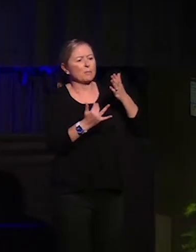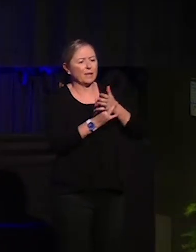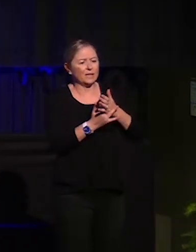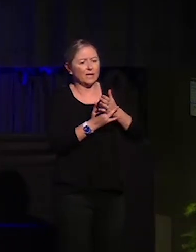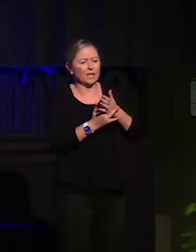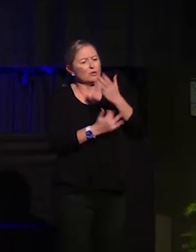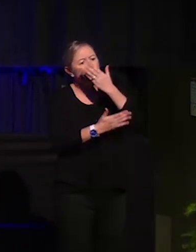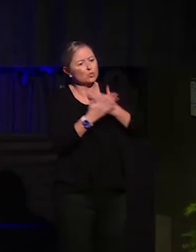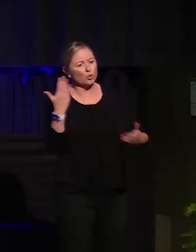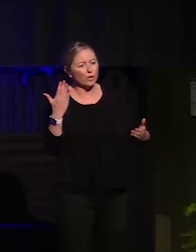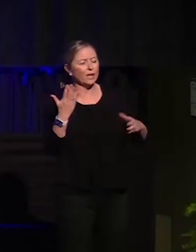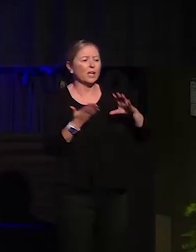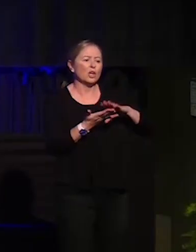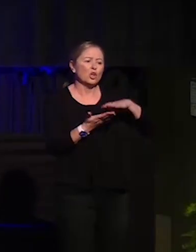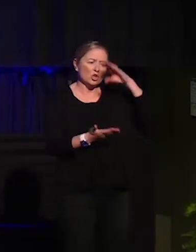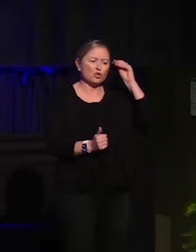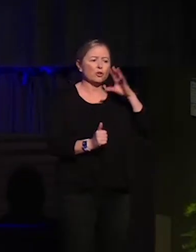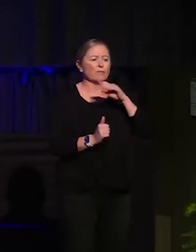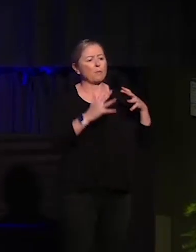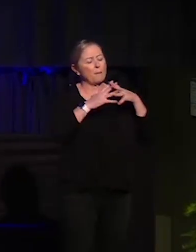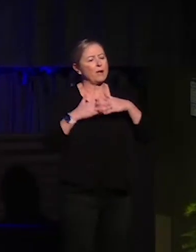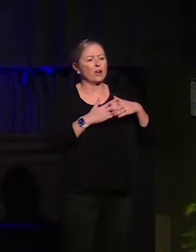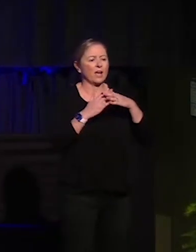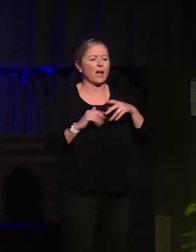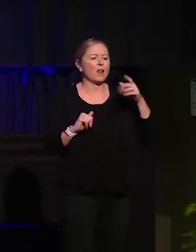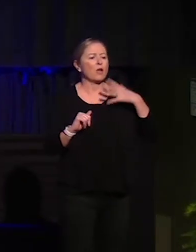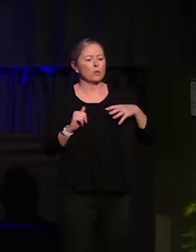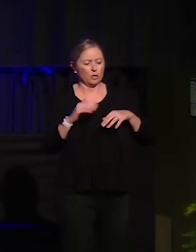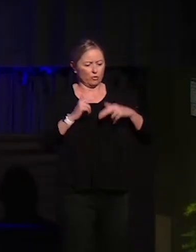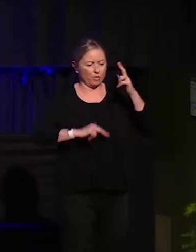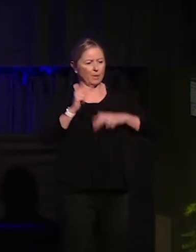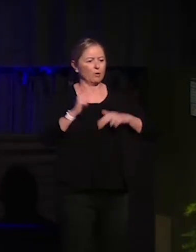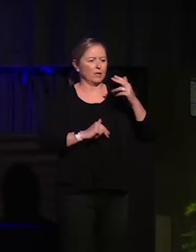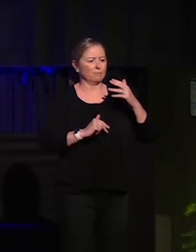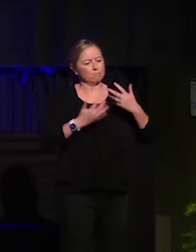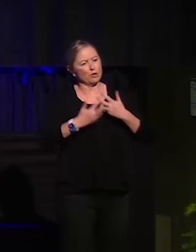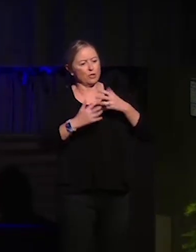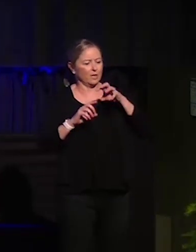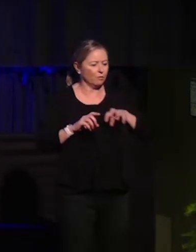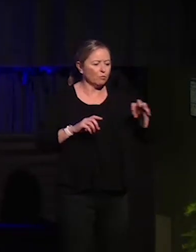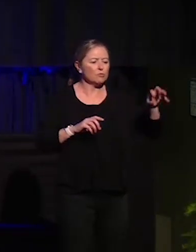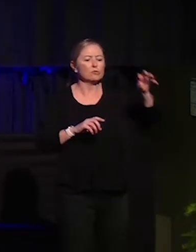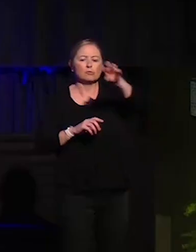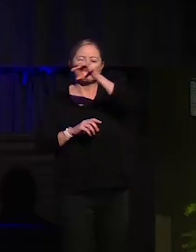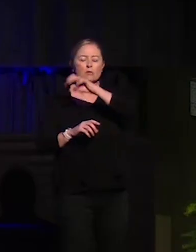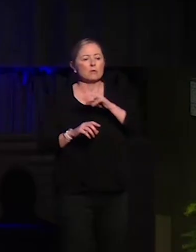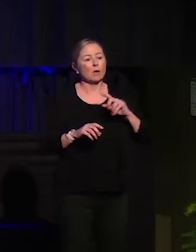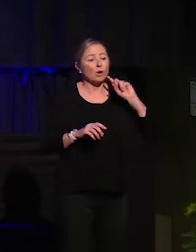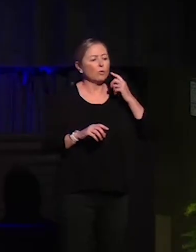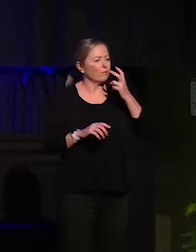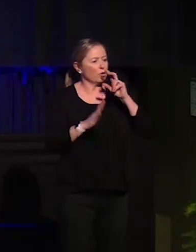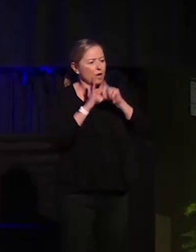accessibility story. The students from UC Berkeley who wanted to get around campus independently, they went out at night